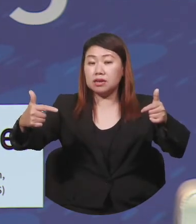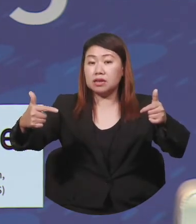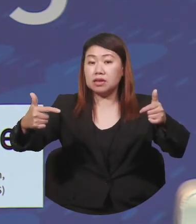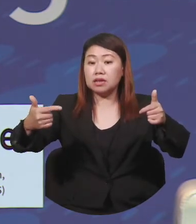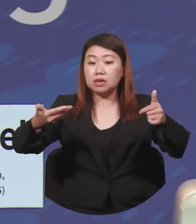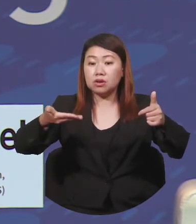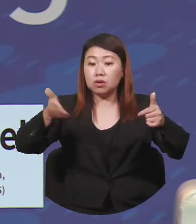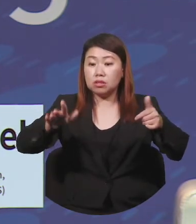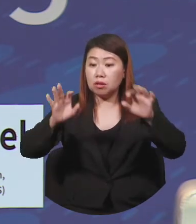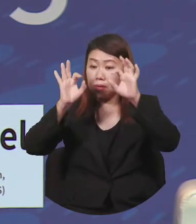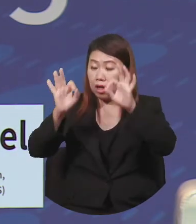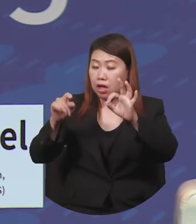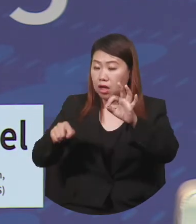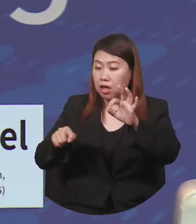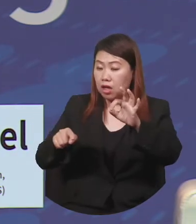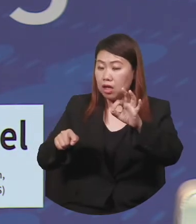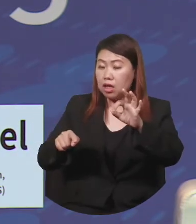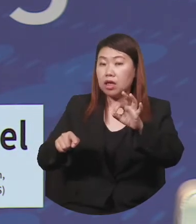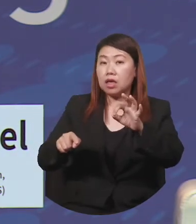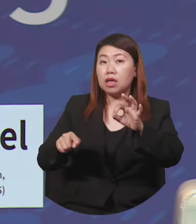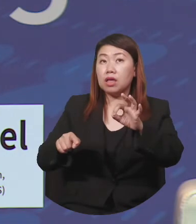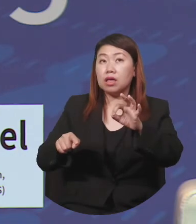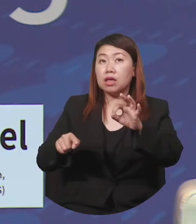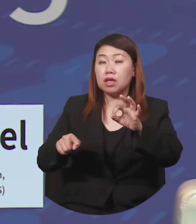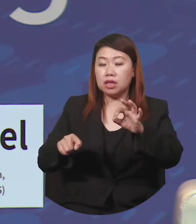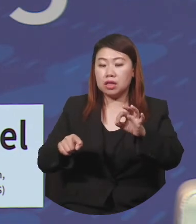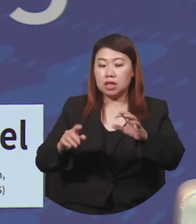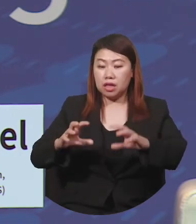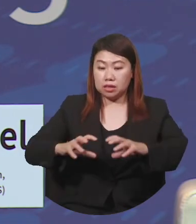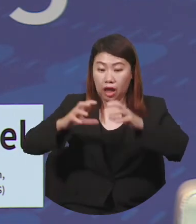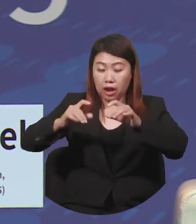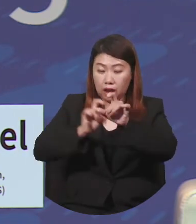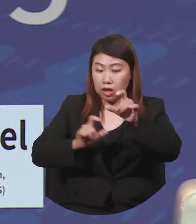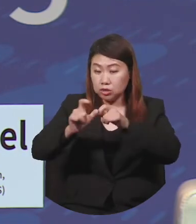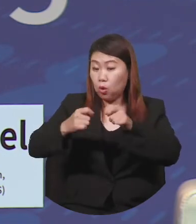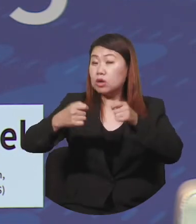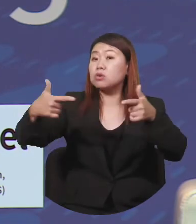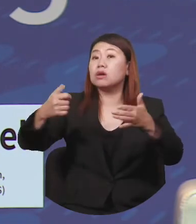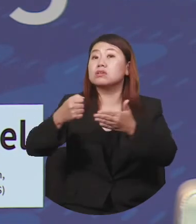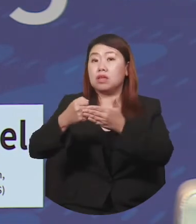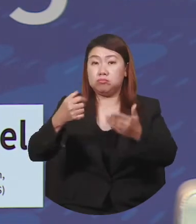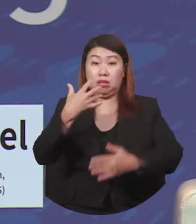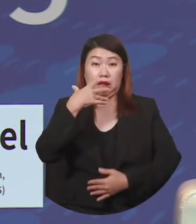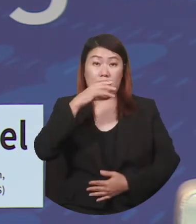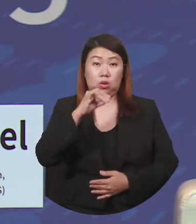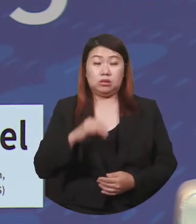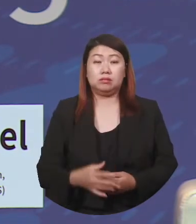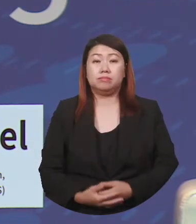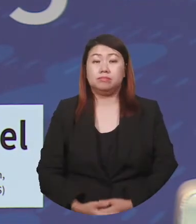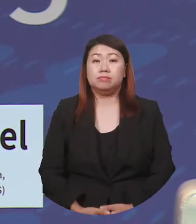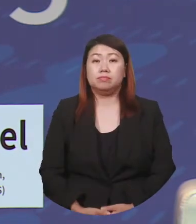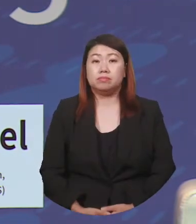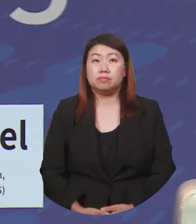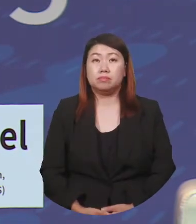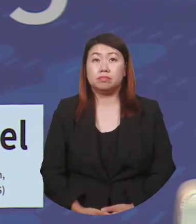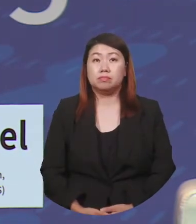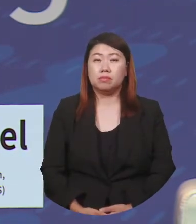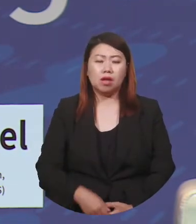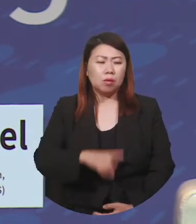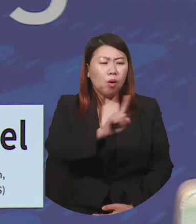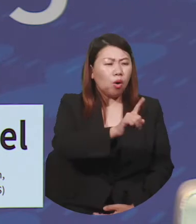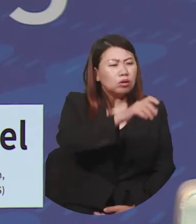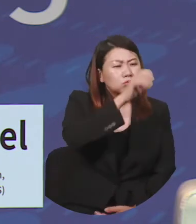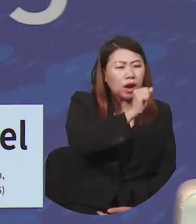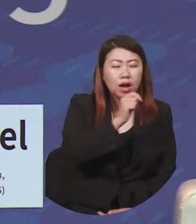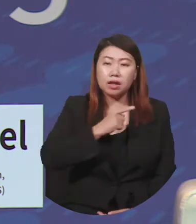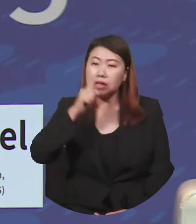way. My question is not, or my statement here is not this is good, this is bad, but what do